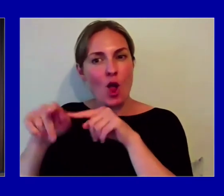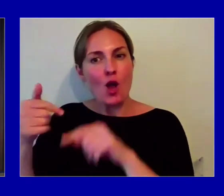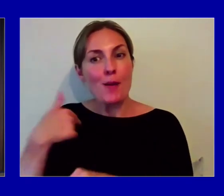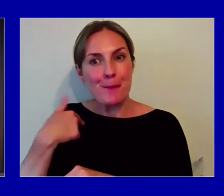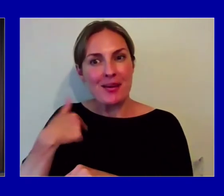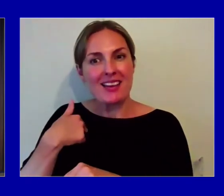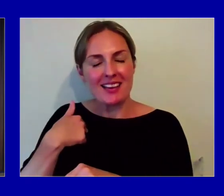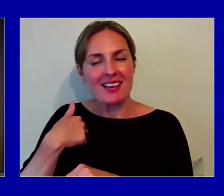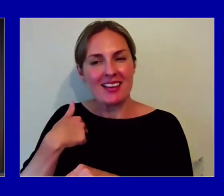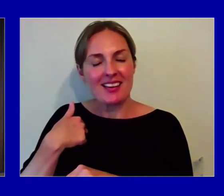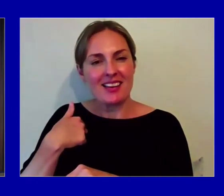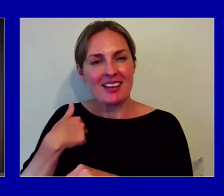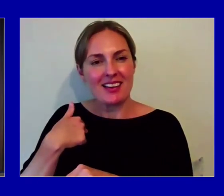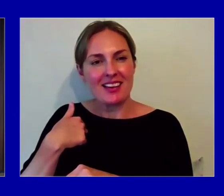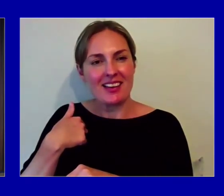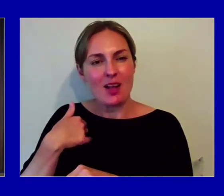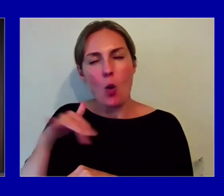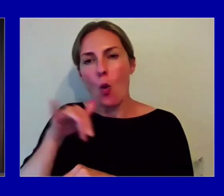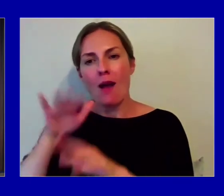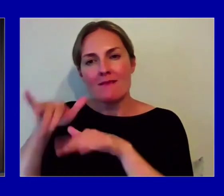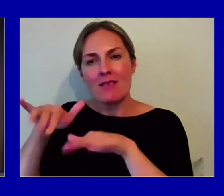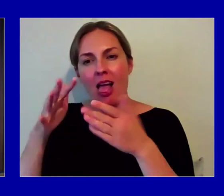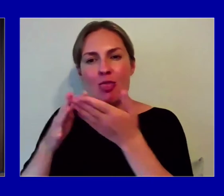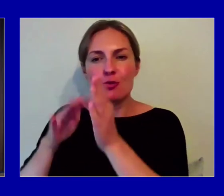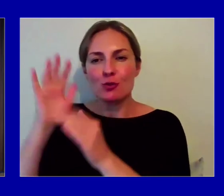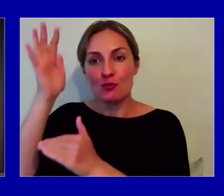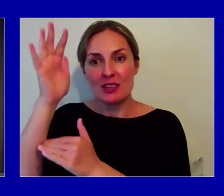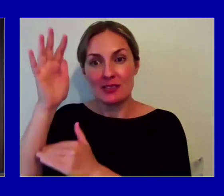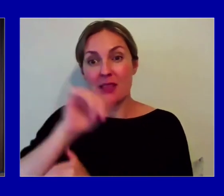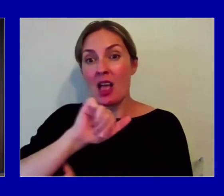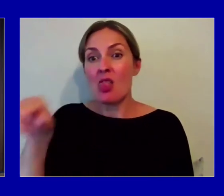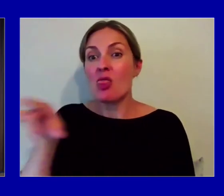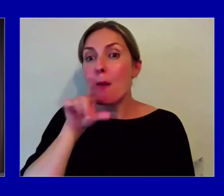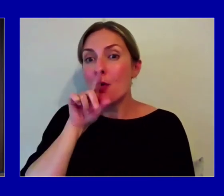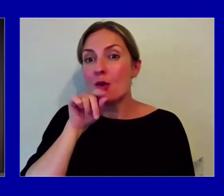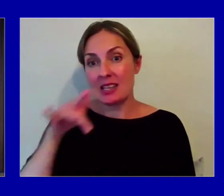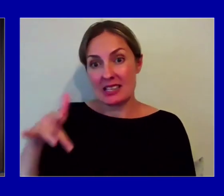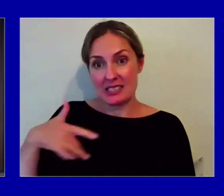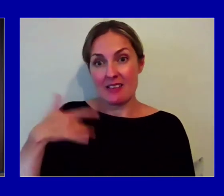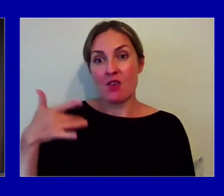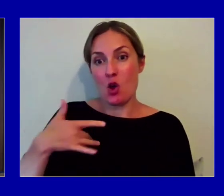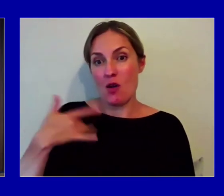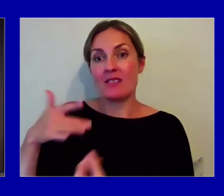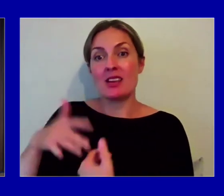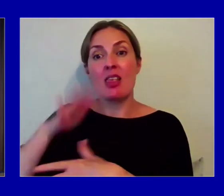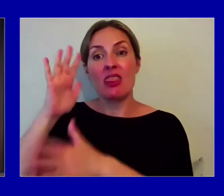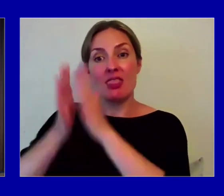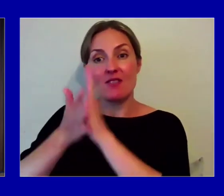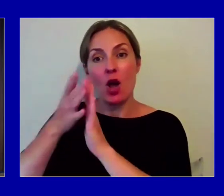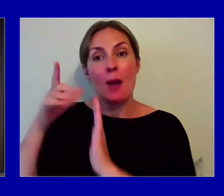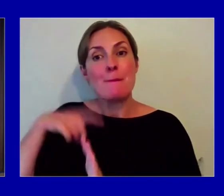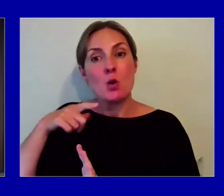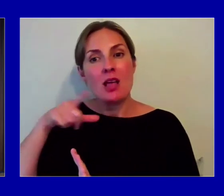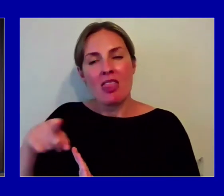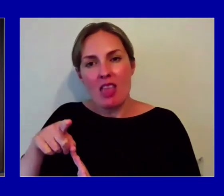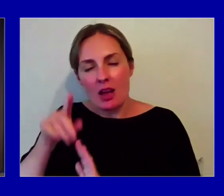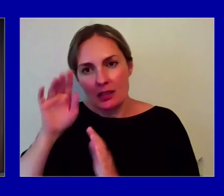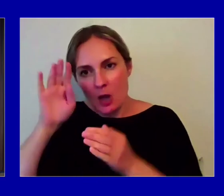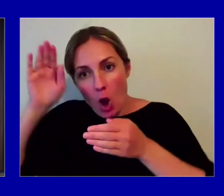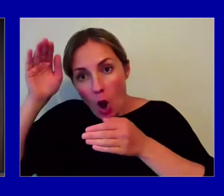trees. And they, they survived because they laid down into, in those waterways. But, you know, that was really